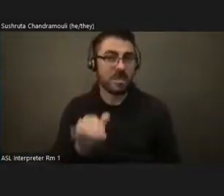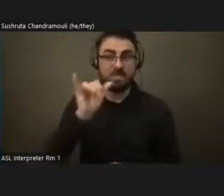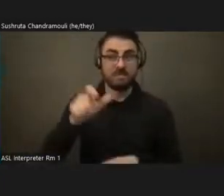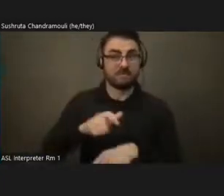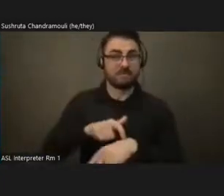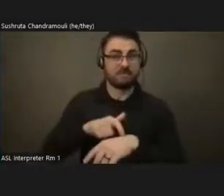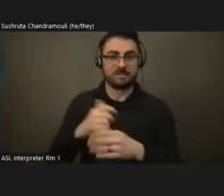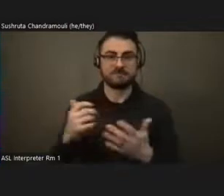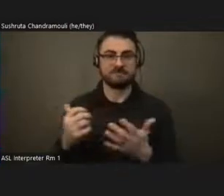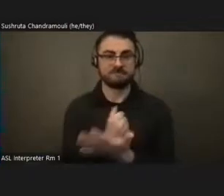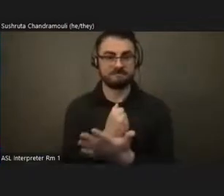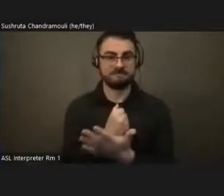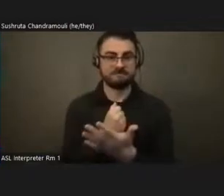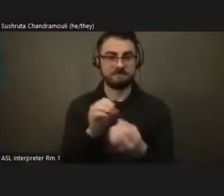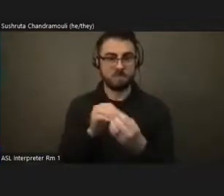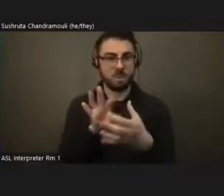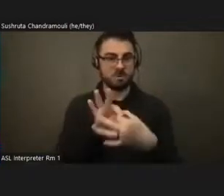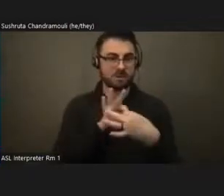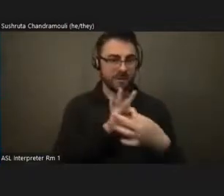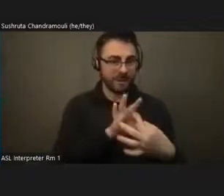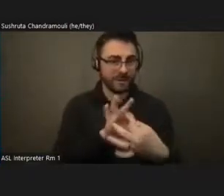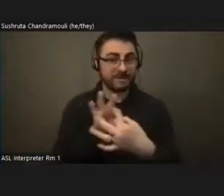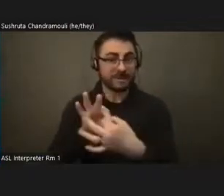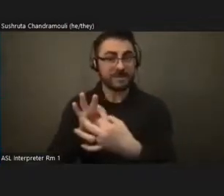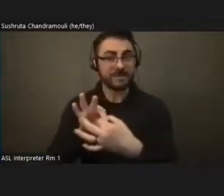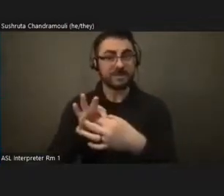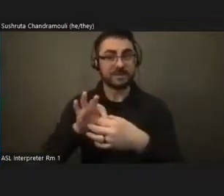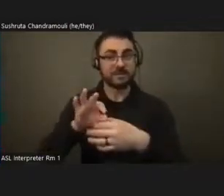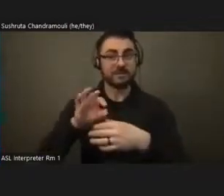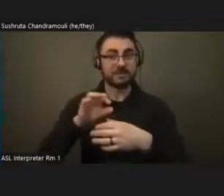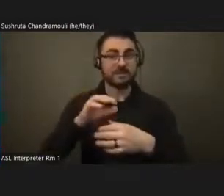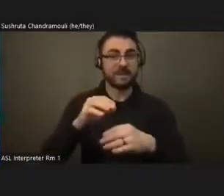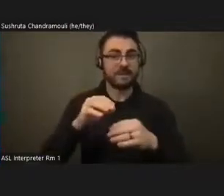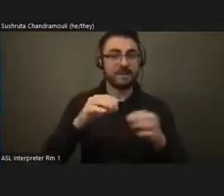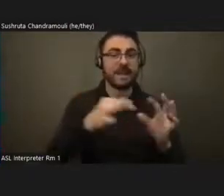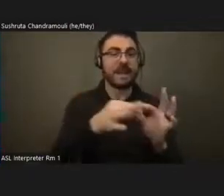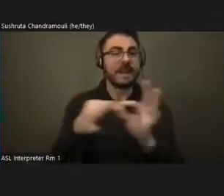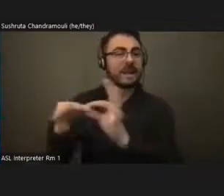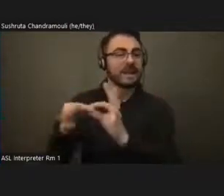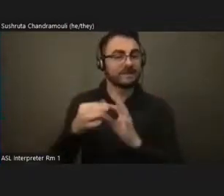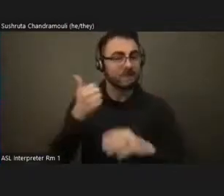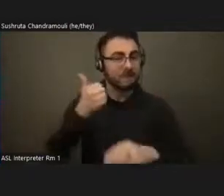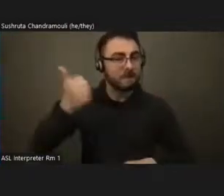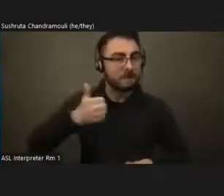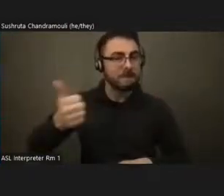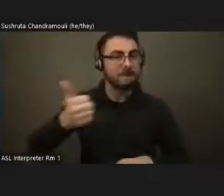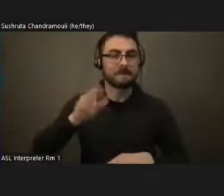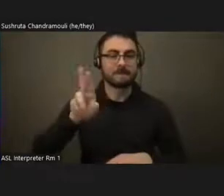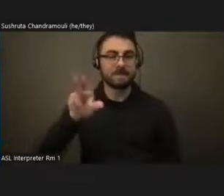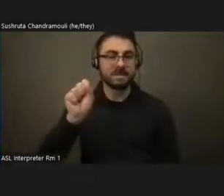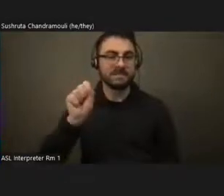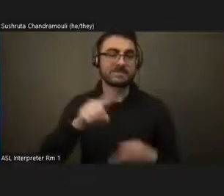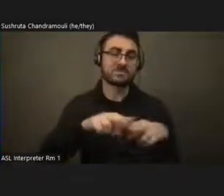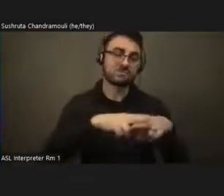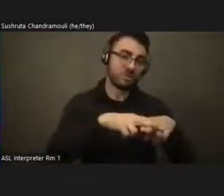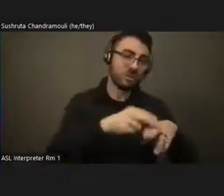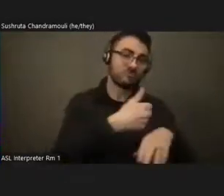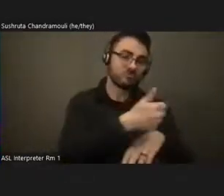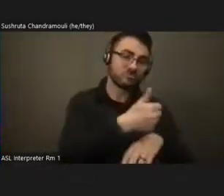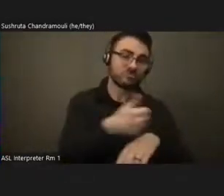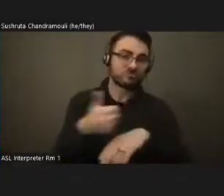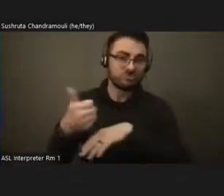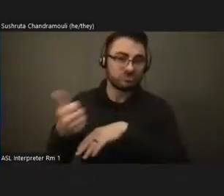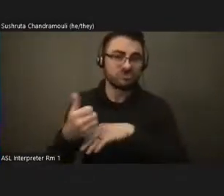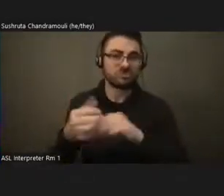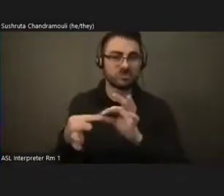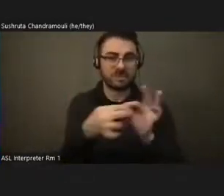in connectivity to help more people get safely to bus lines and to light rail,